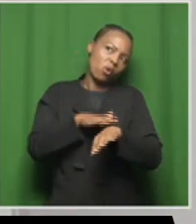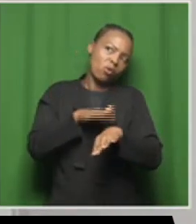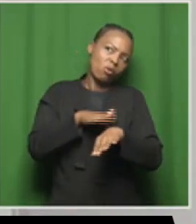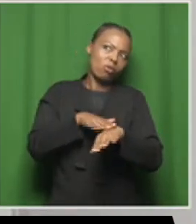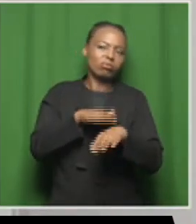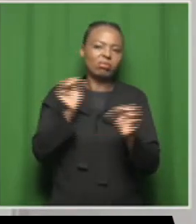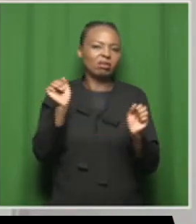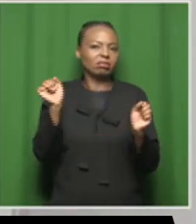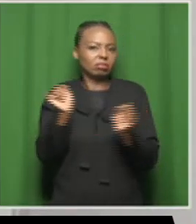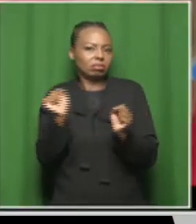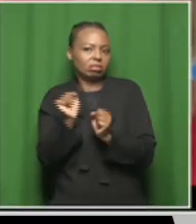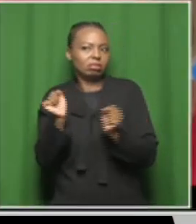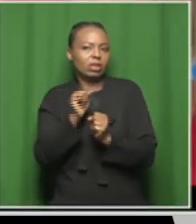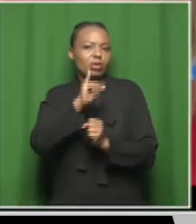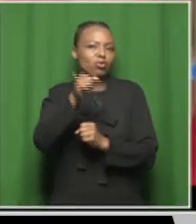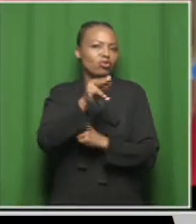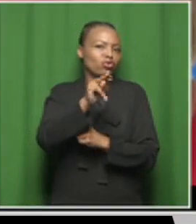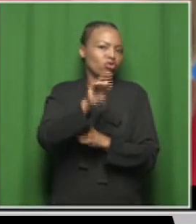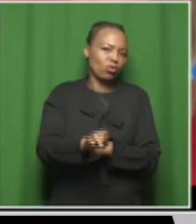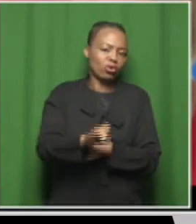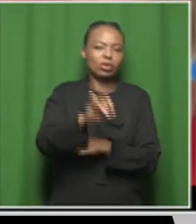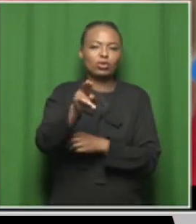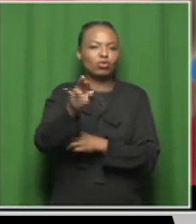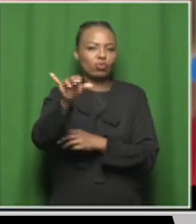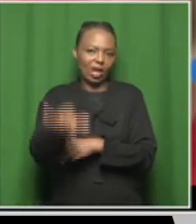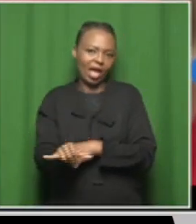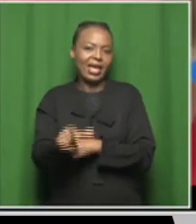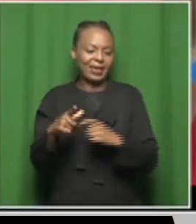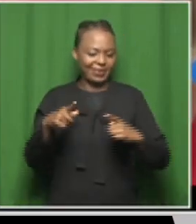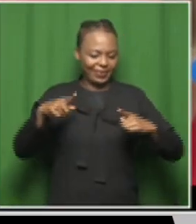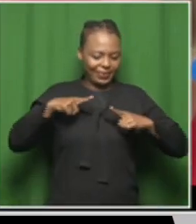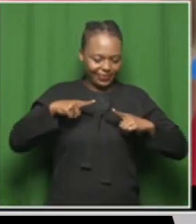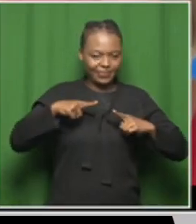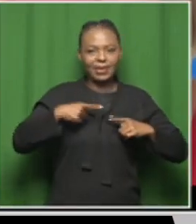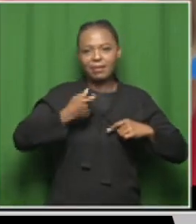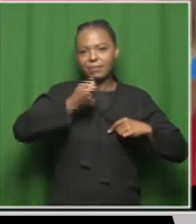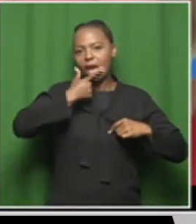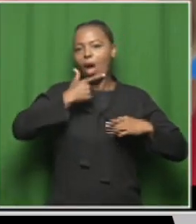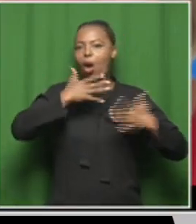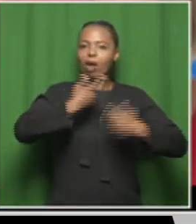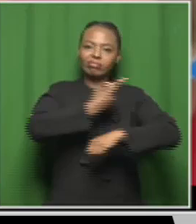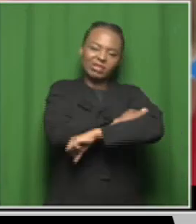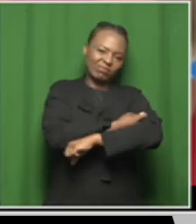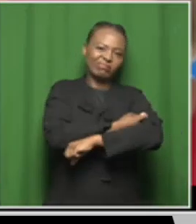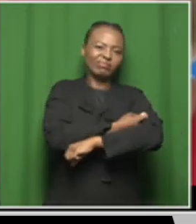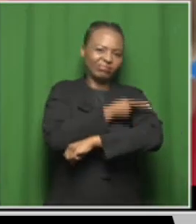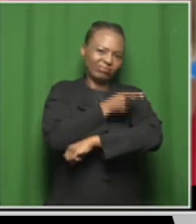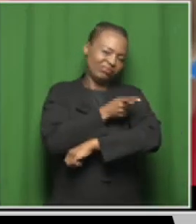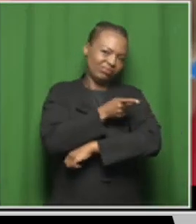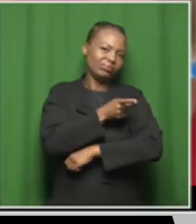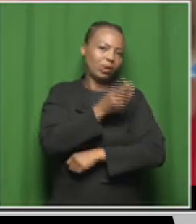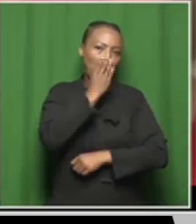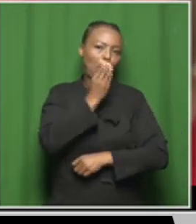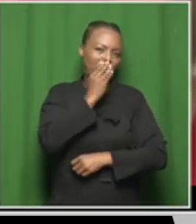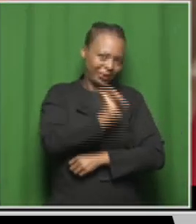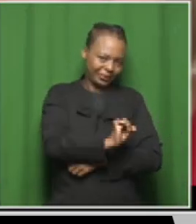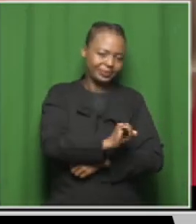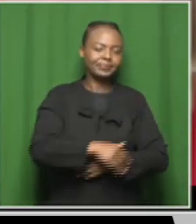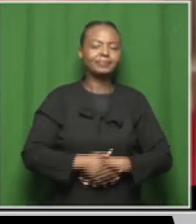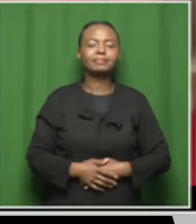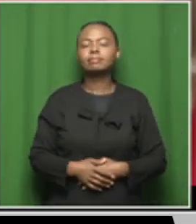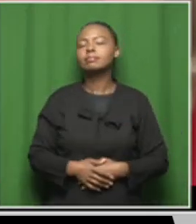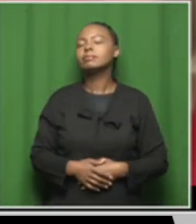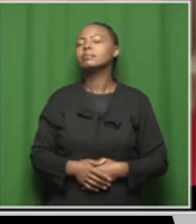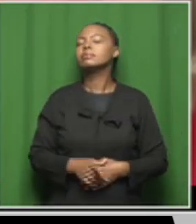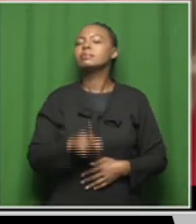And then, Dr. Herring, where can the public go for more information and, this in order